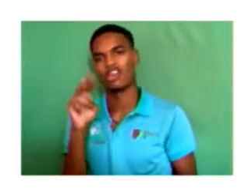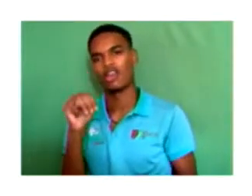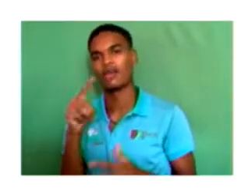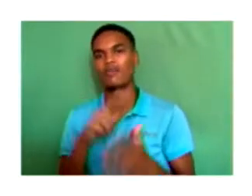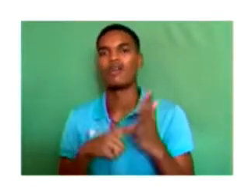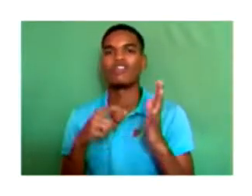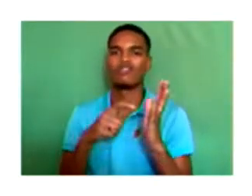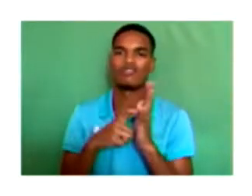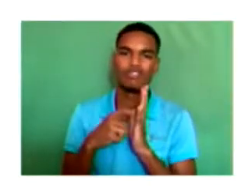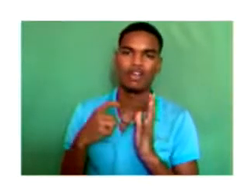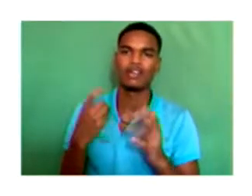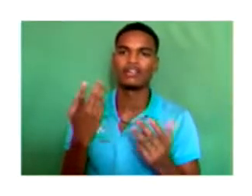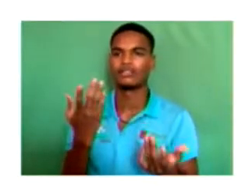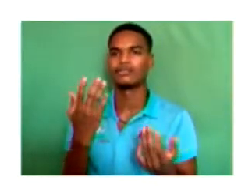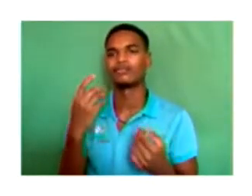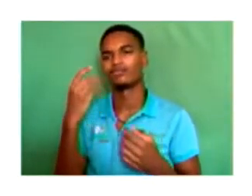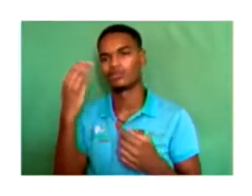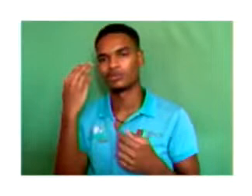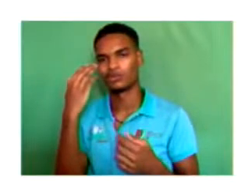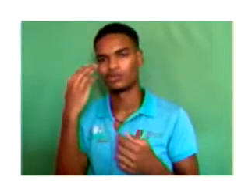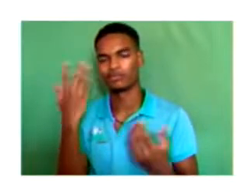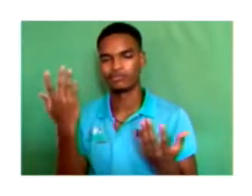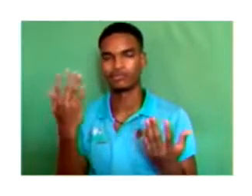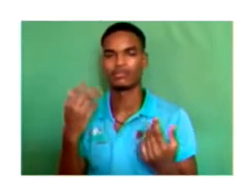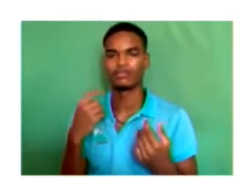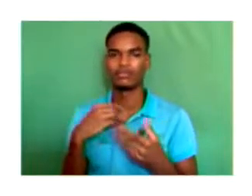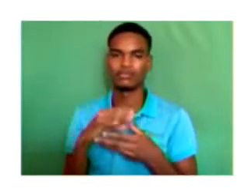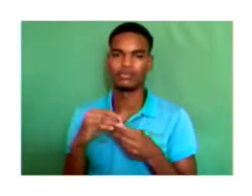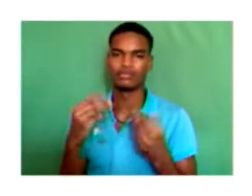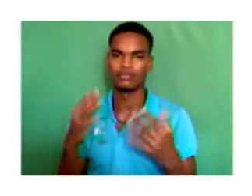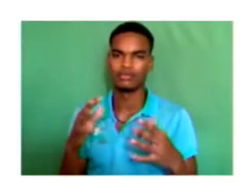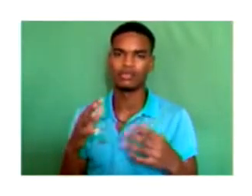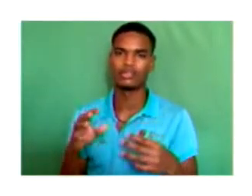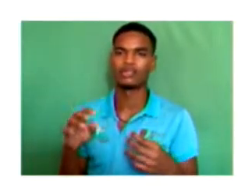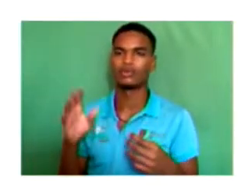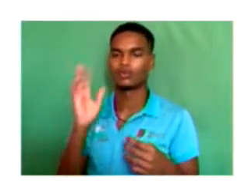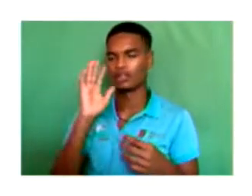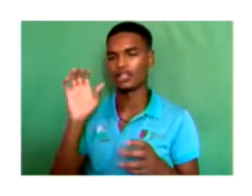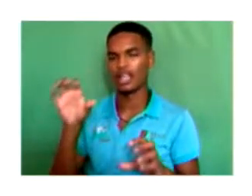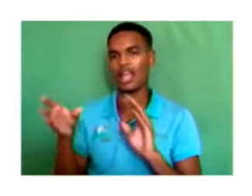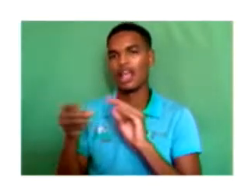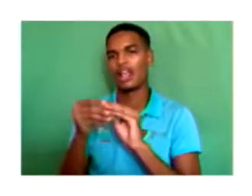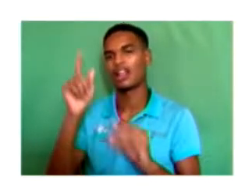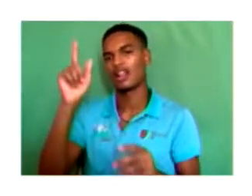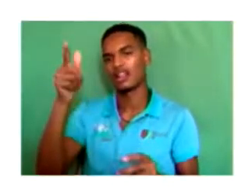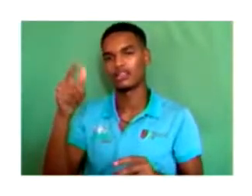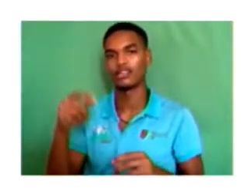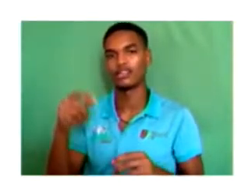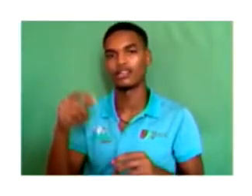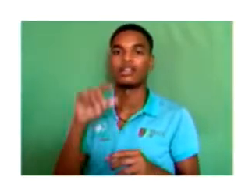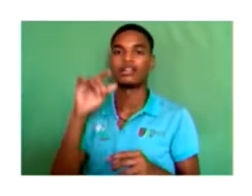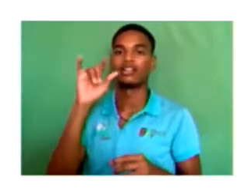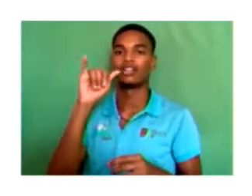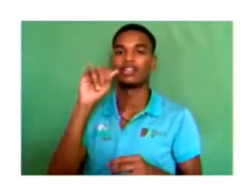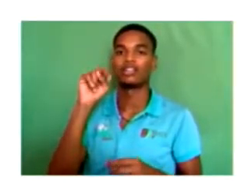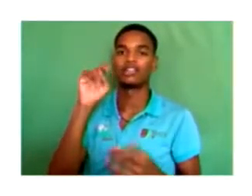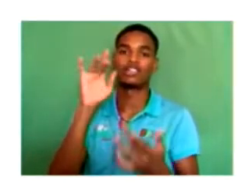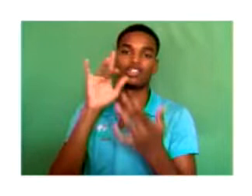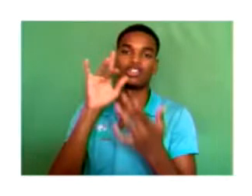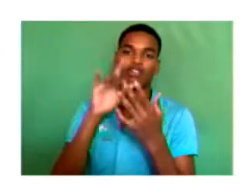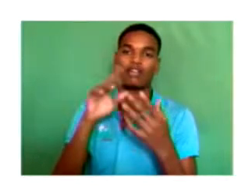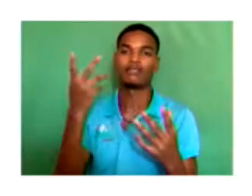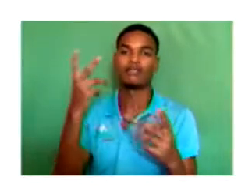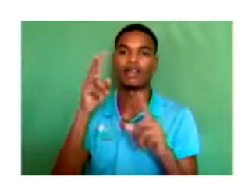the boxes that go out to market initially, or is it something that can be added later? And does it need the interactive environment? For a lot